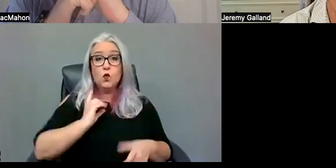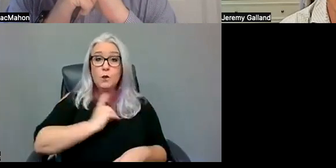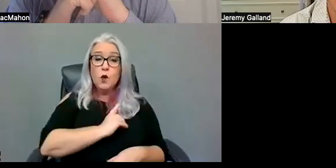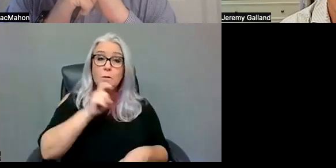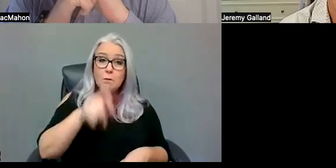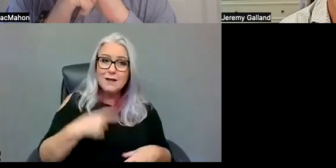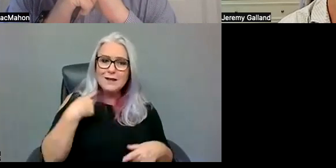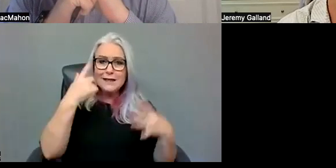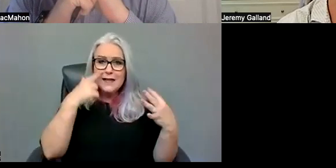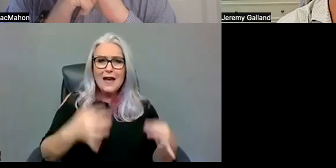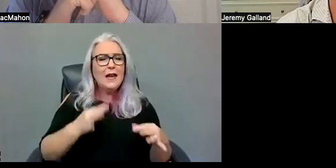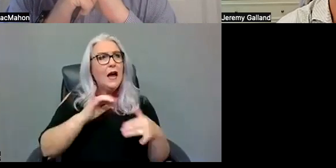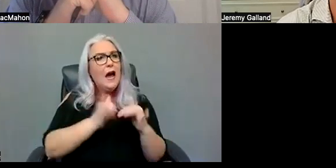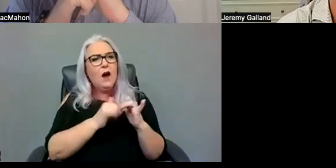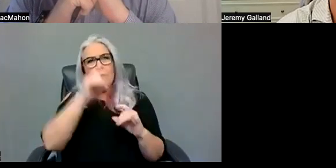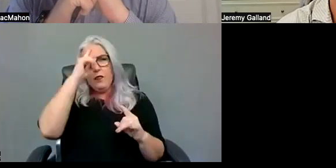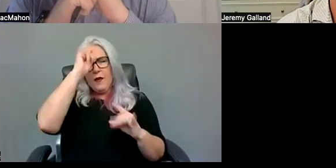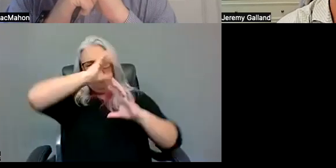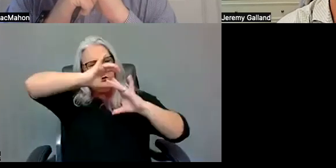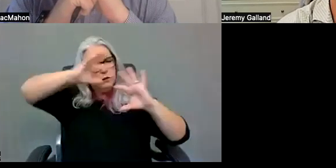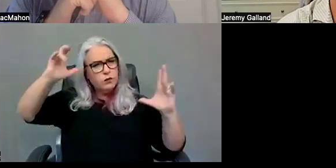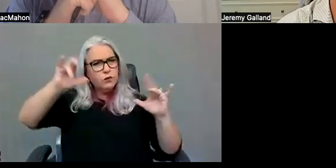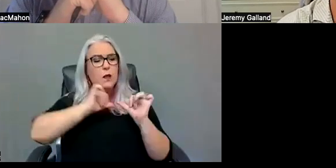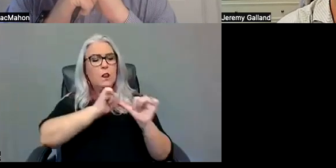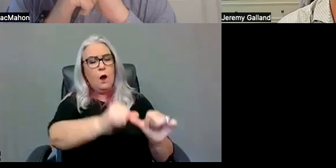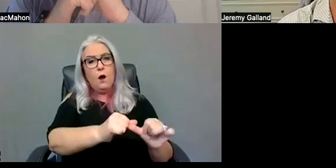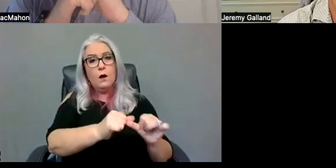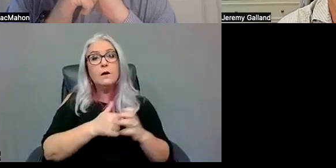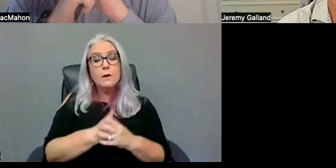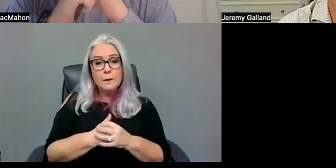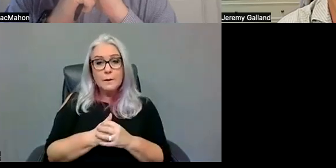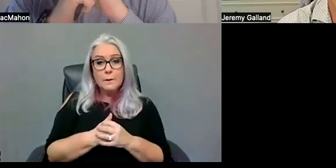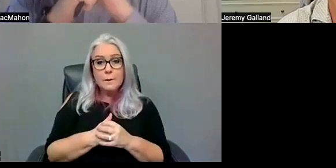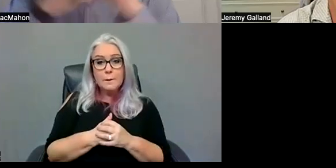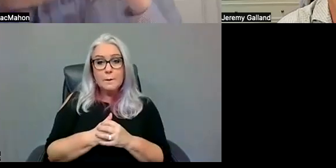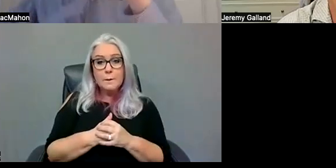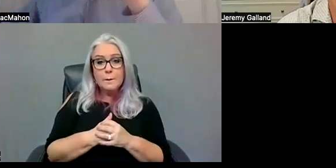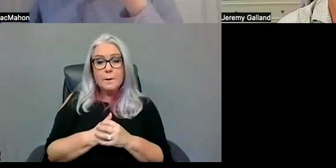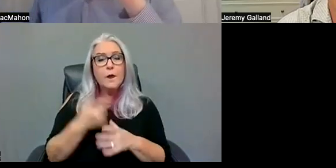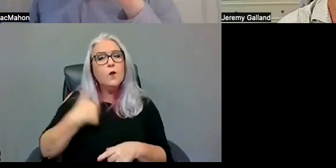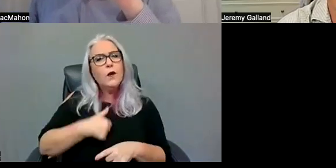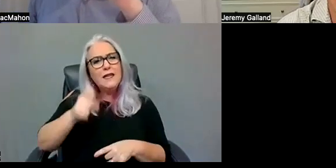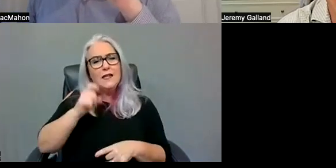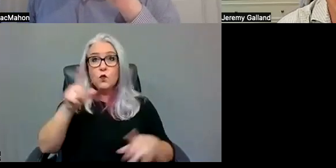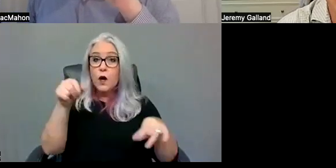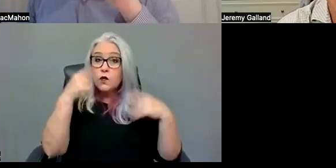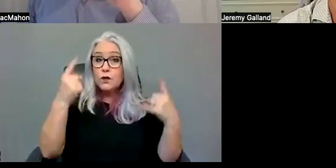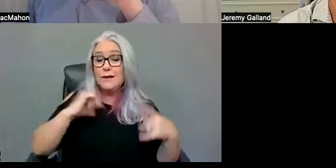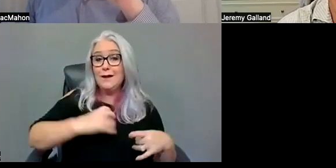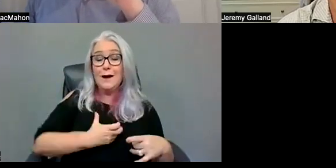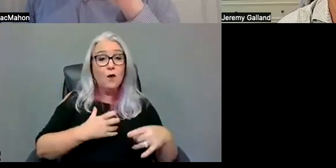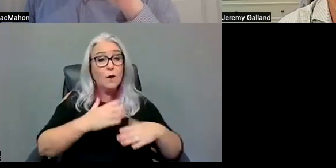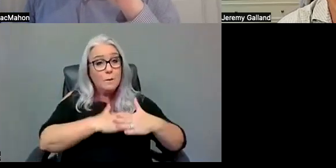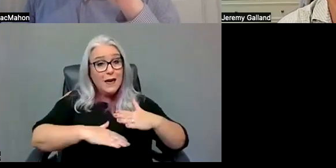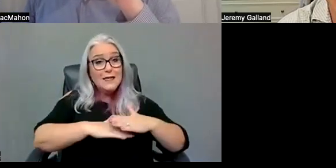term than that. Longer term is going to be our basic values that we can represent through budgets. But